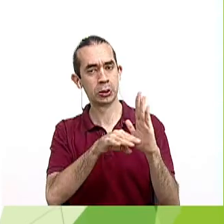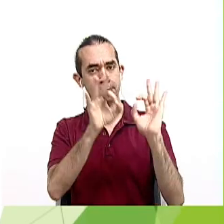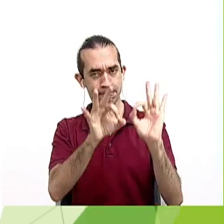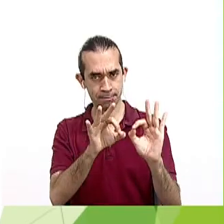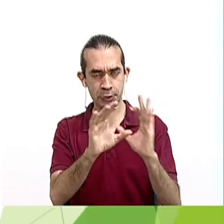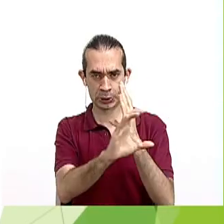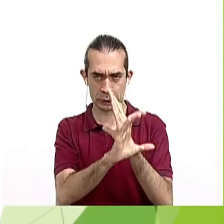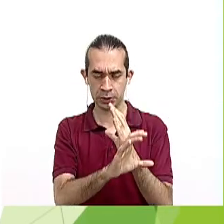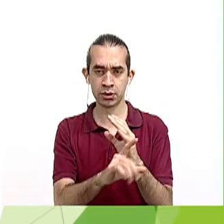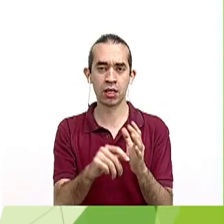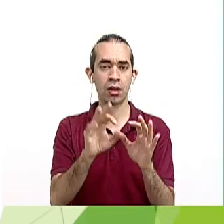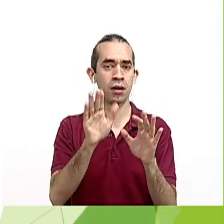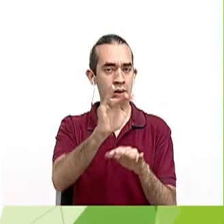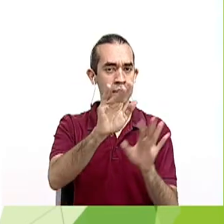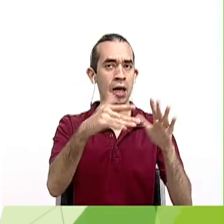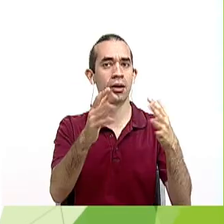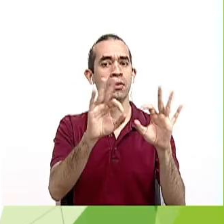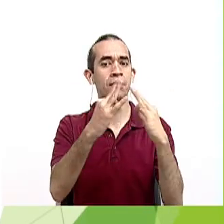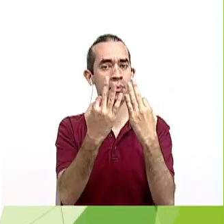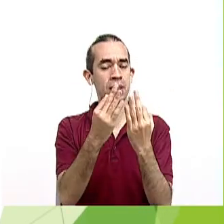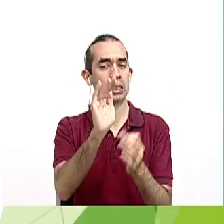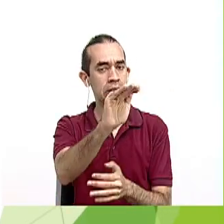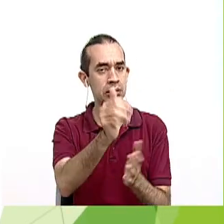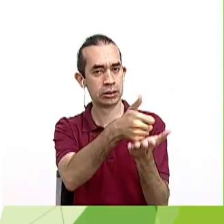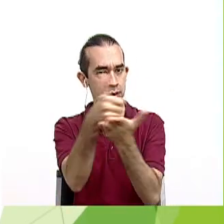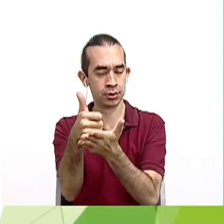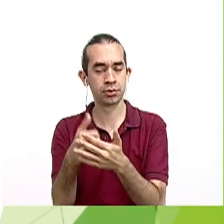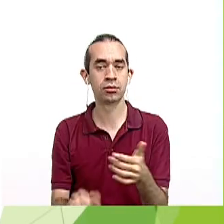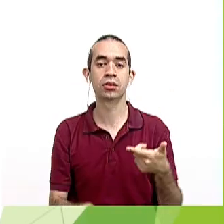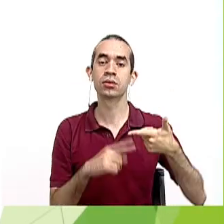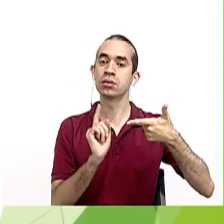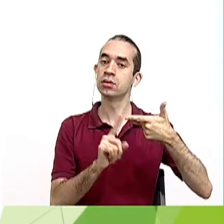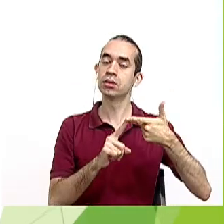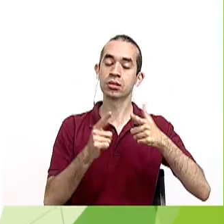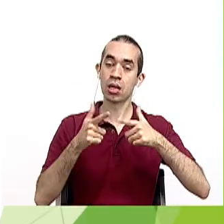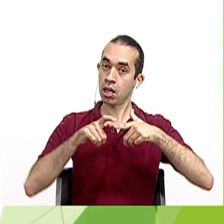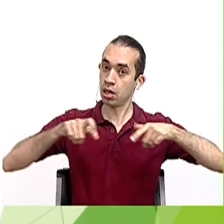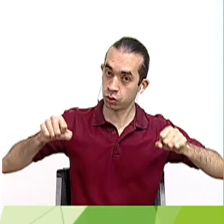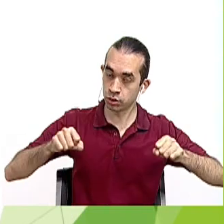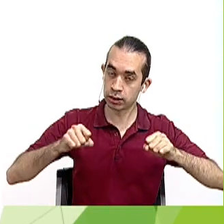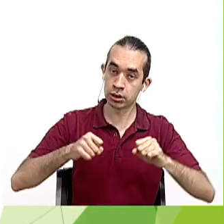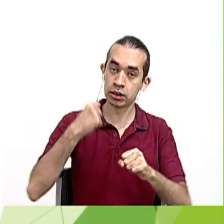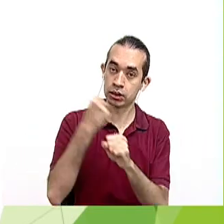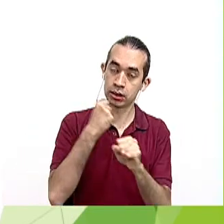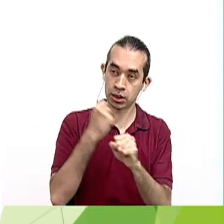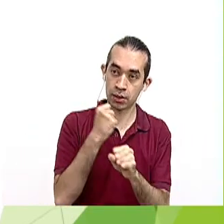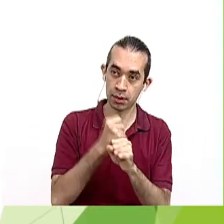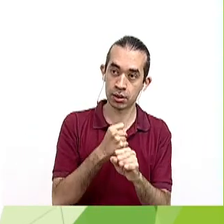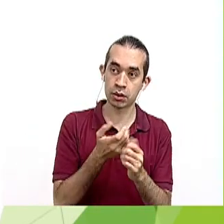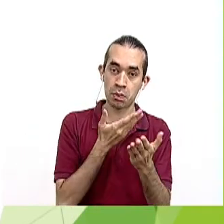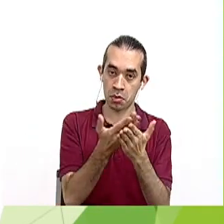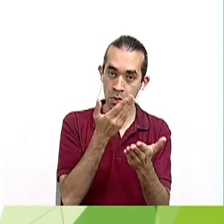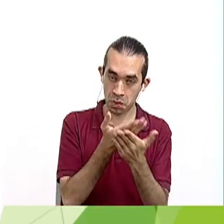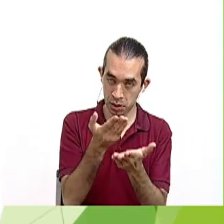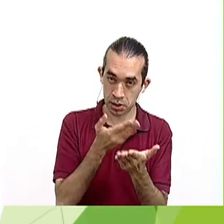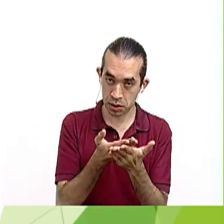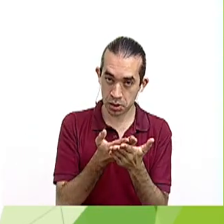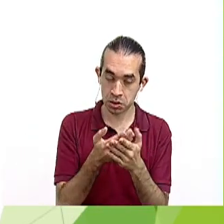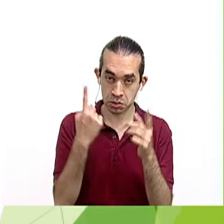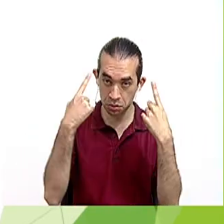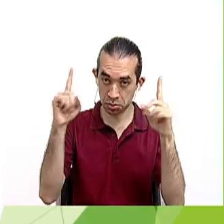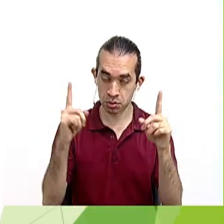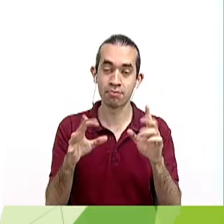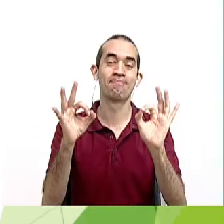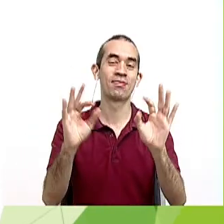your family for help. Did I finish the linguistic tasks proposed? Right. Okay, yeah,